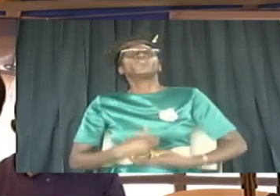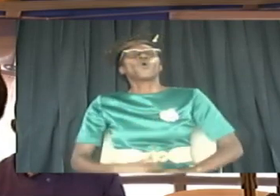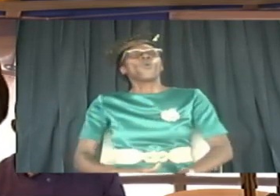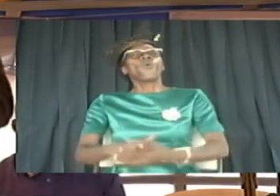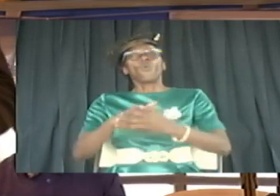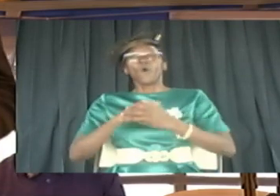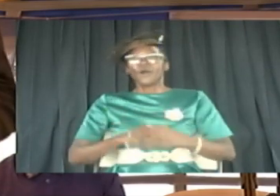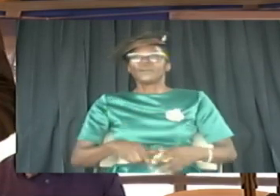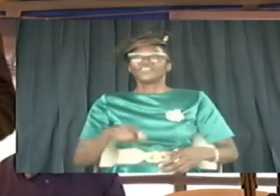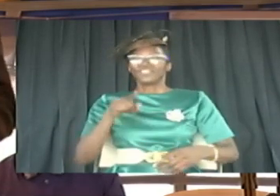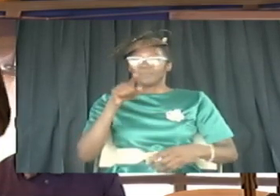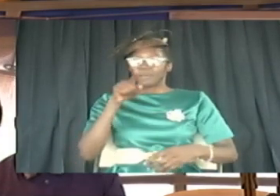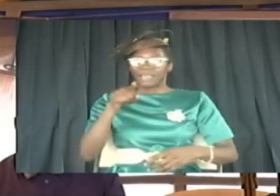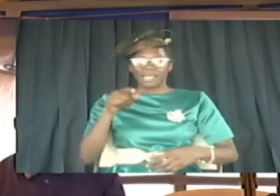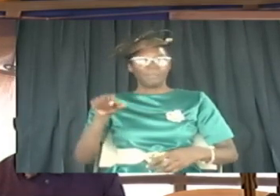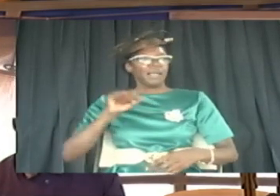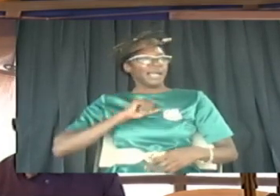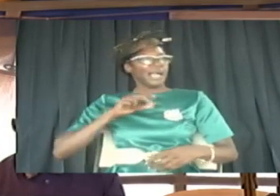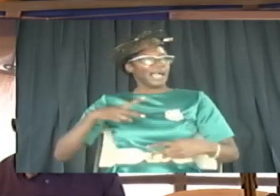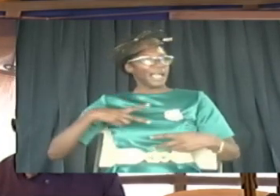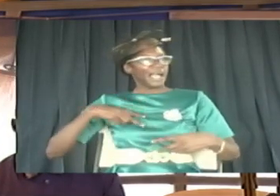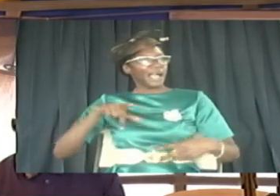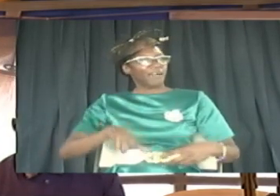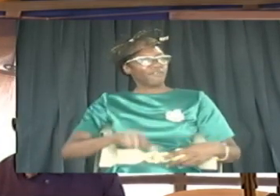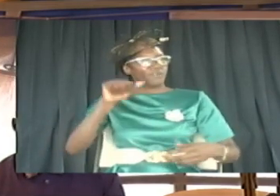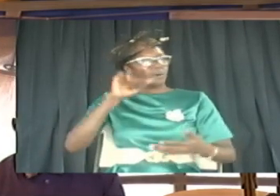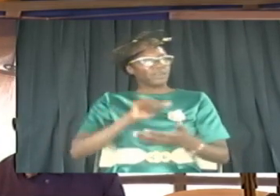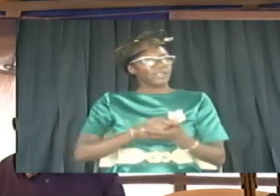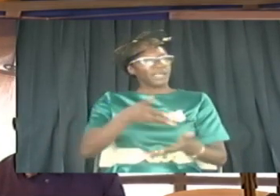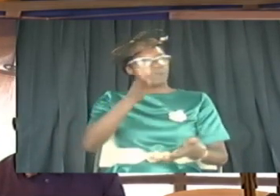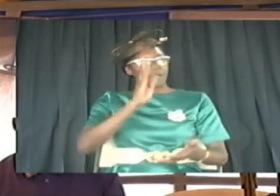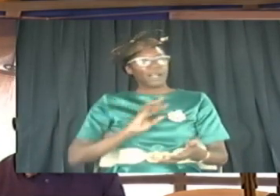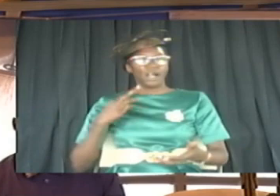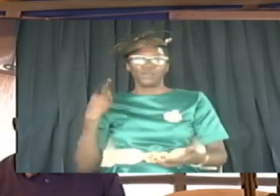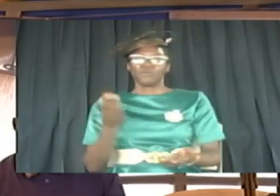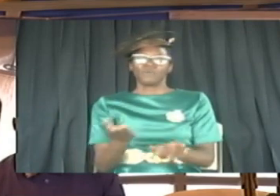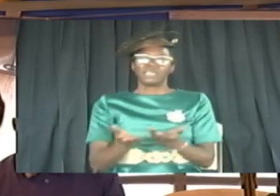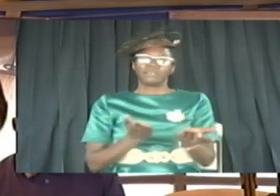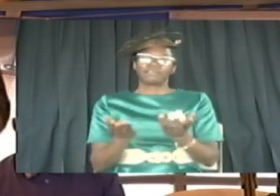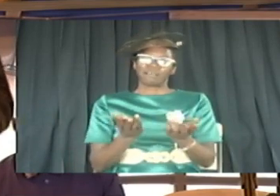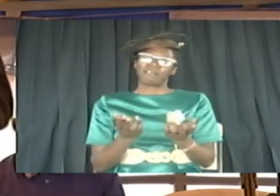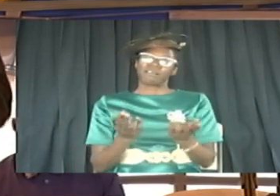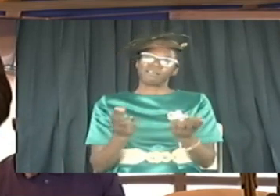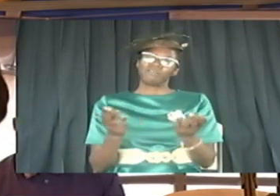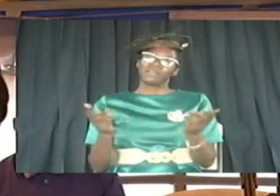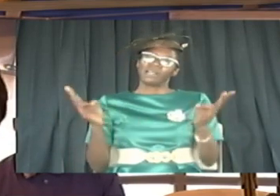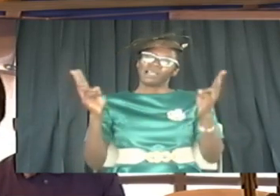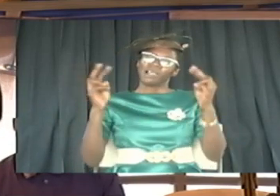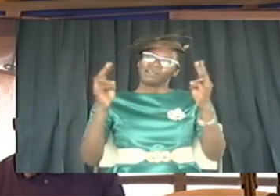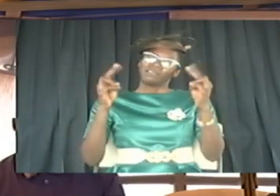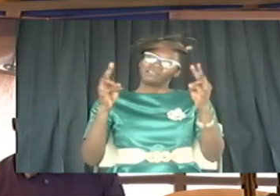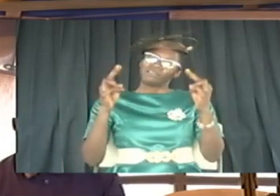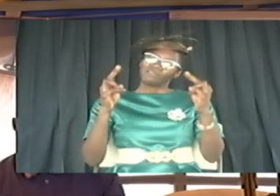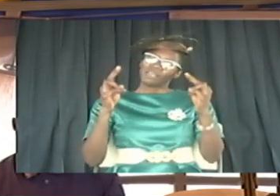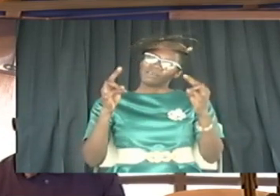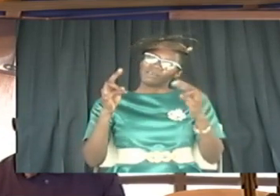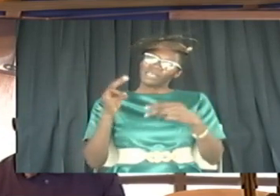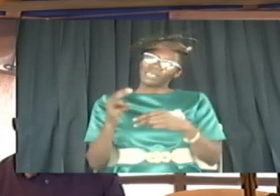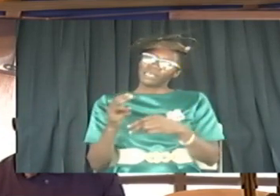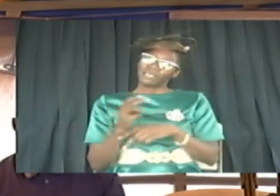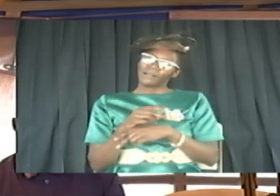I have found that the God that we serve is very keen